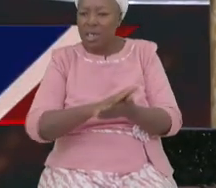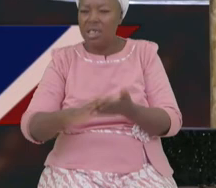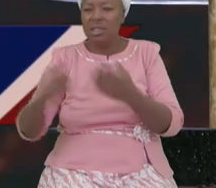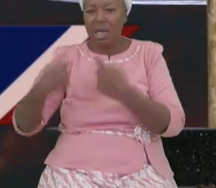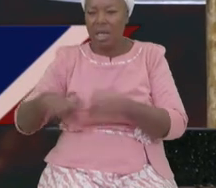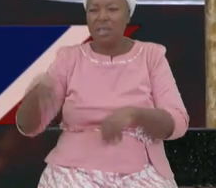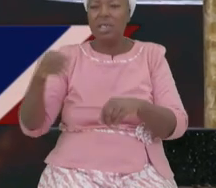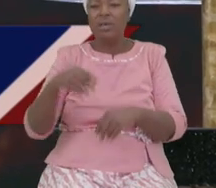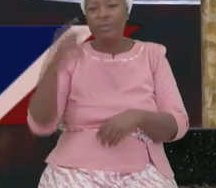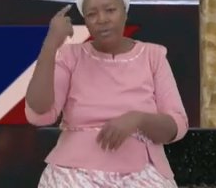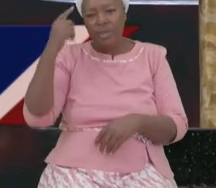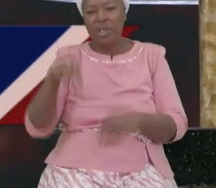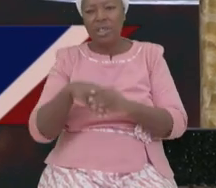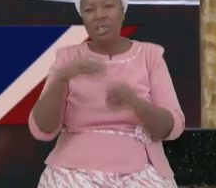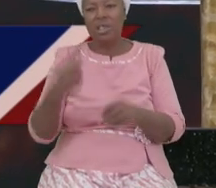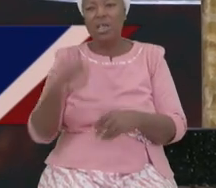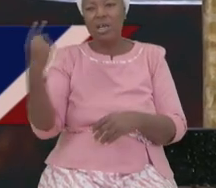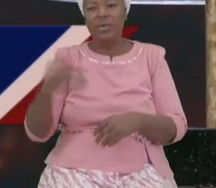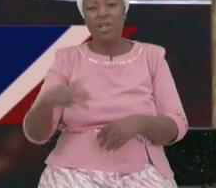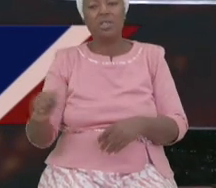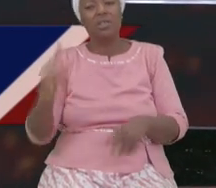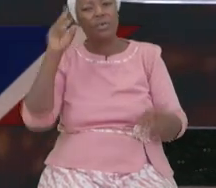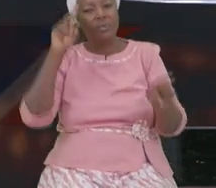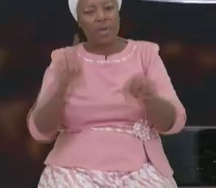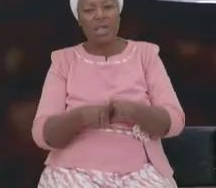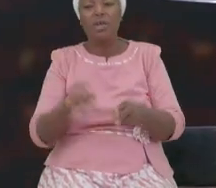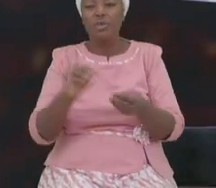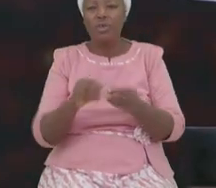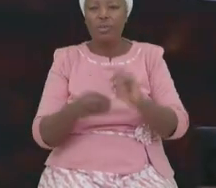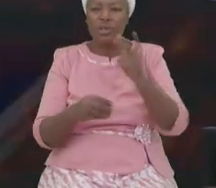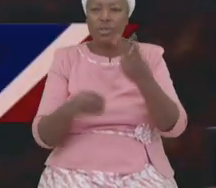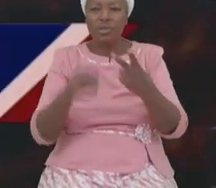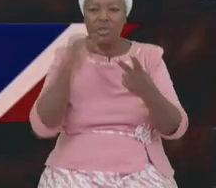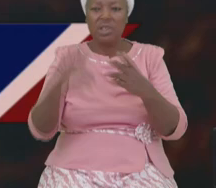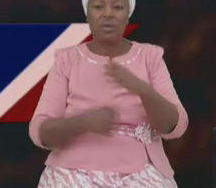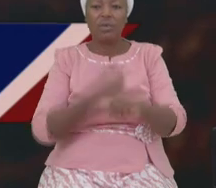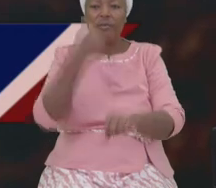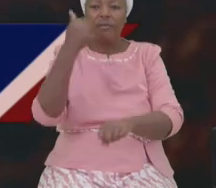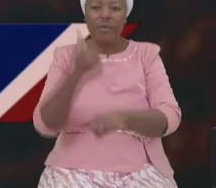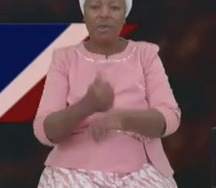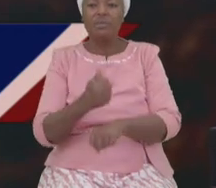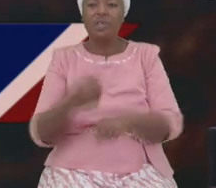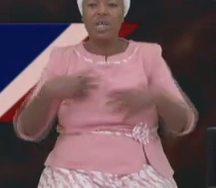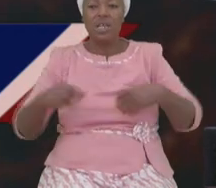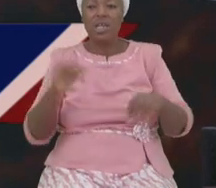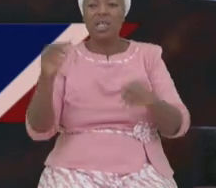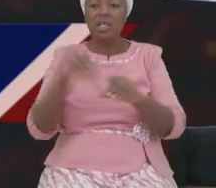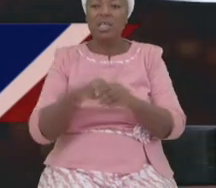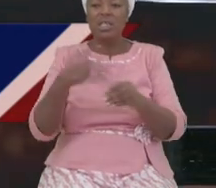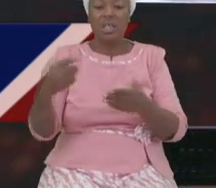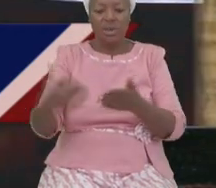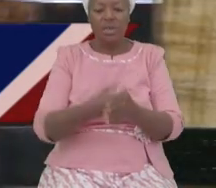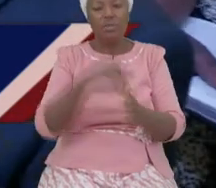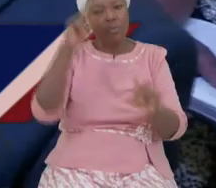in the everlasting covenant. Number two, in the confirmed healing in the new